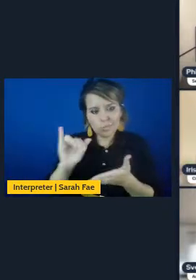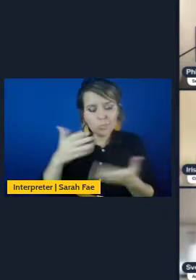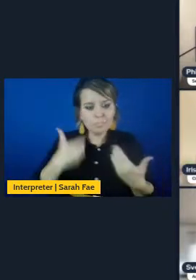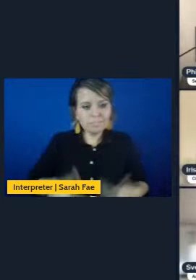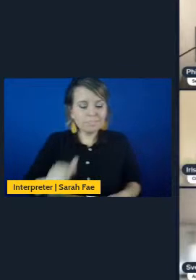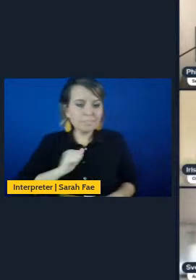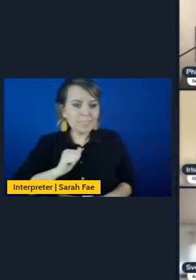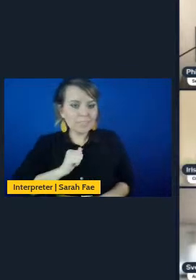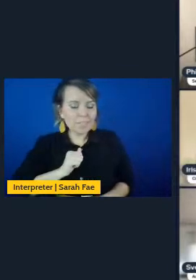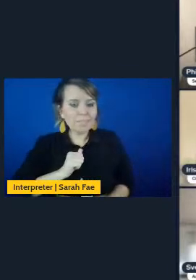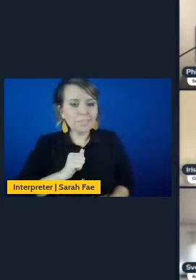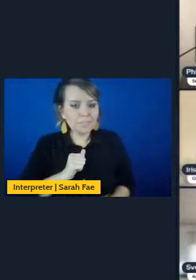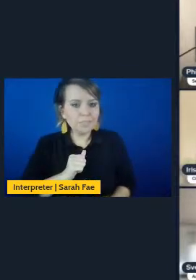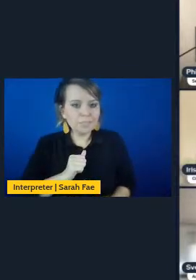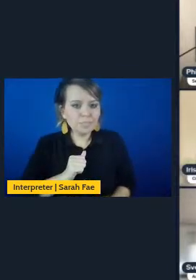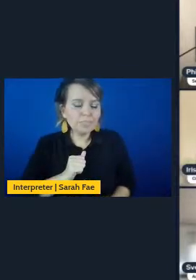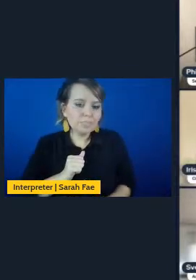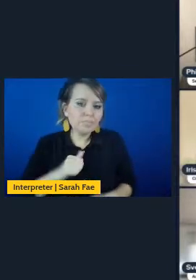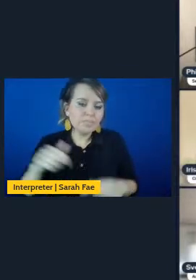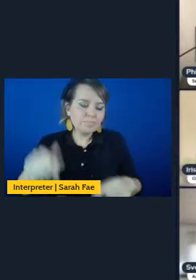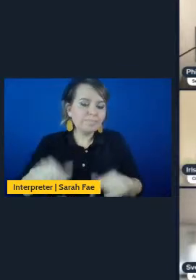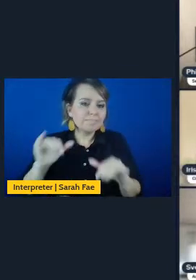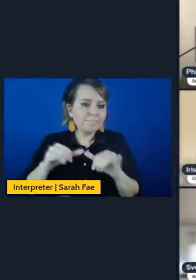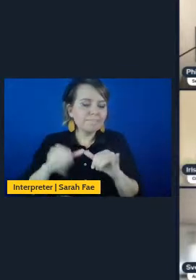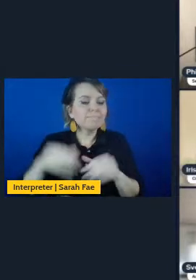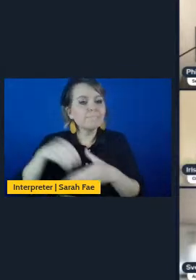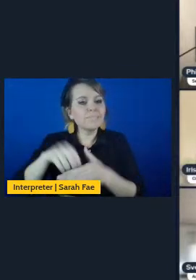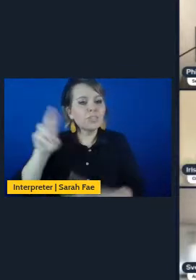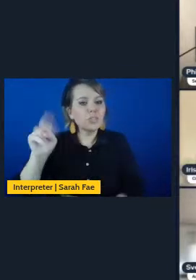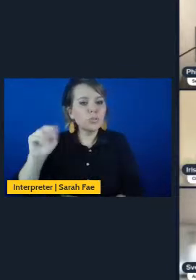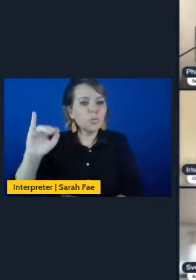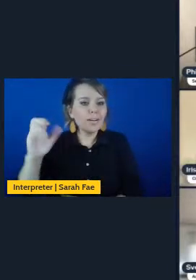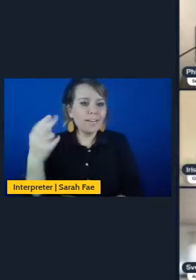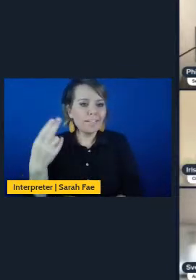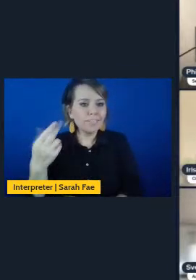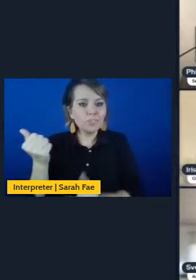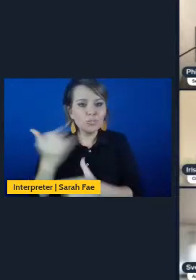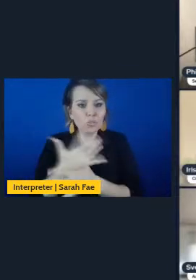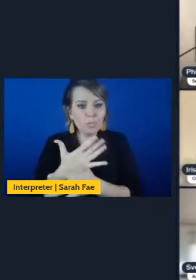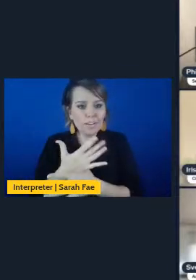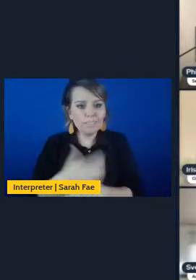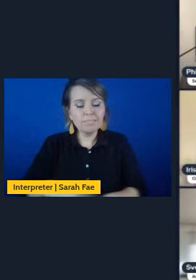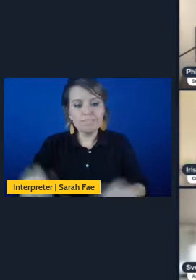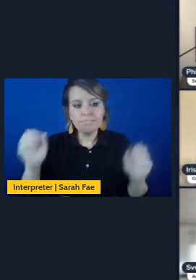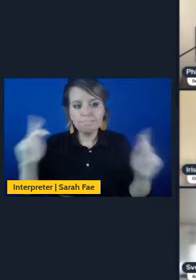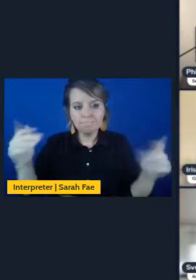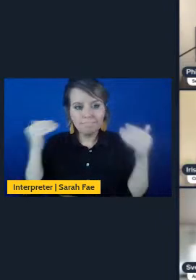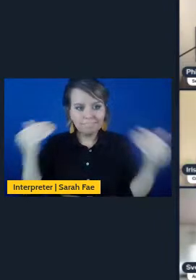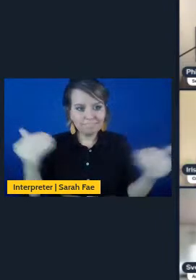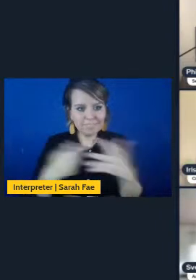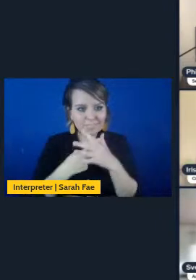an associate cloud application architect based in Munich, Germany. All right, let's get started.